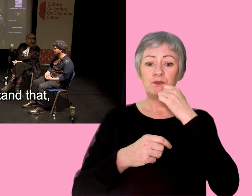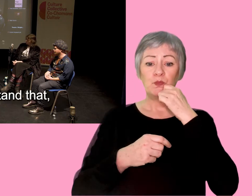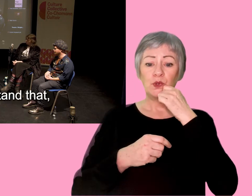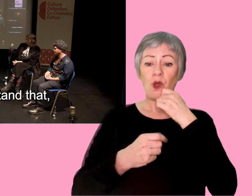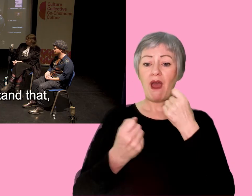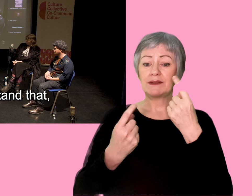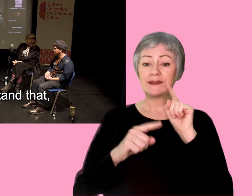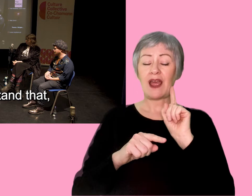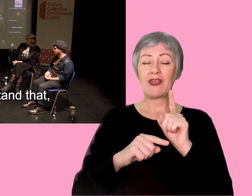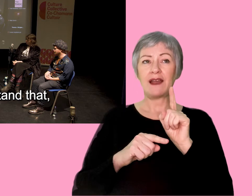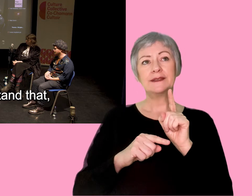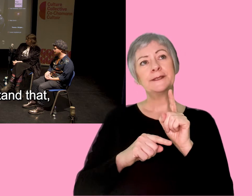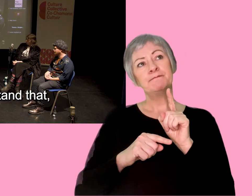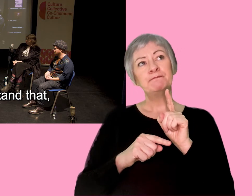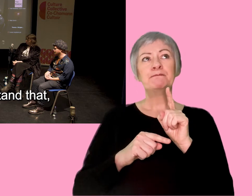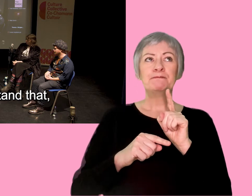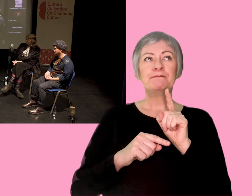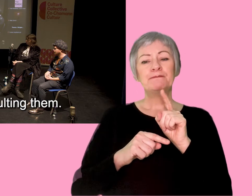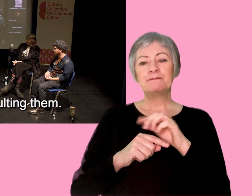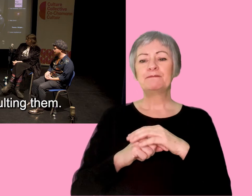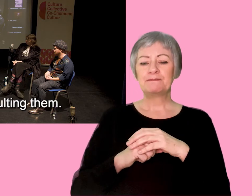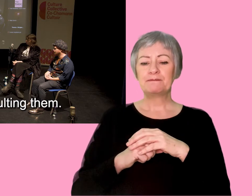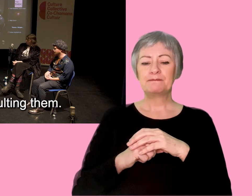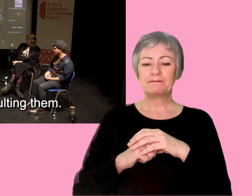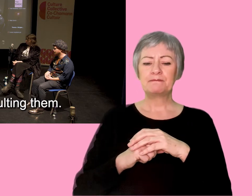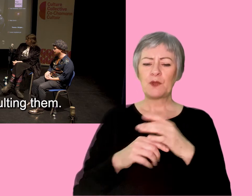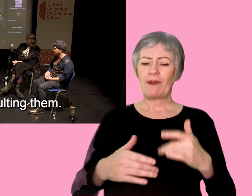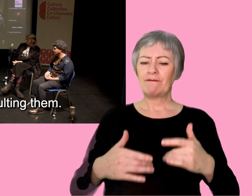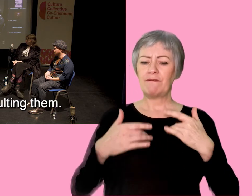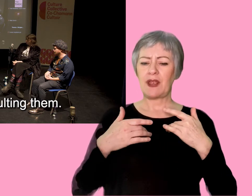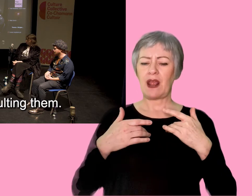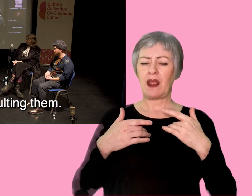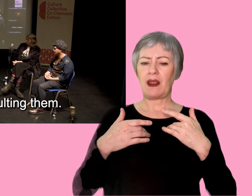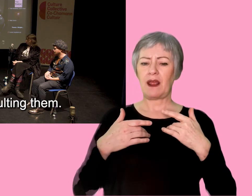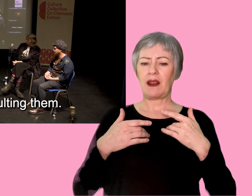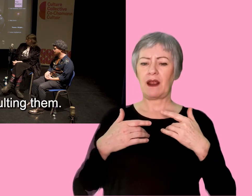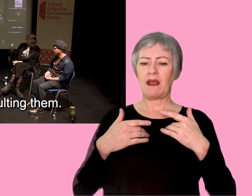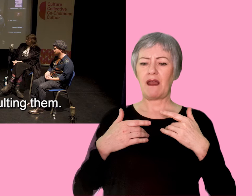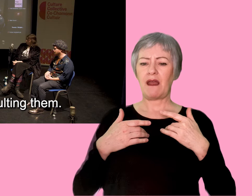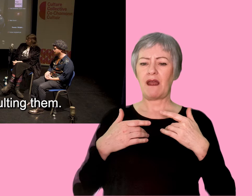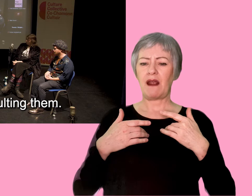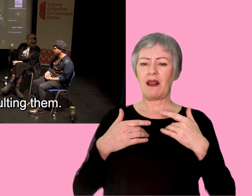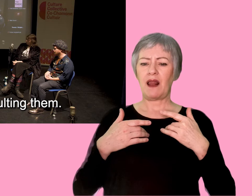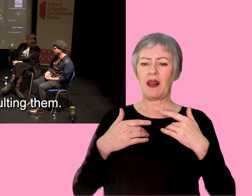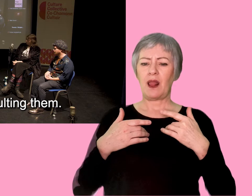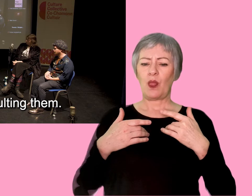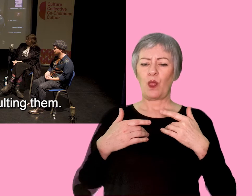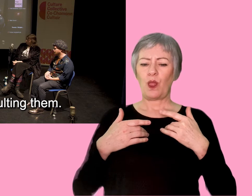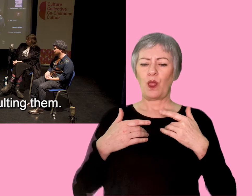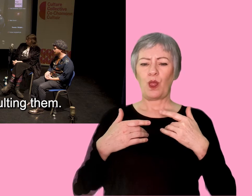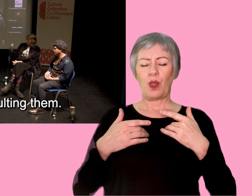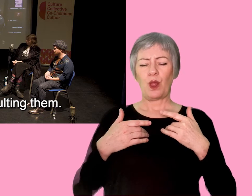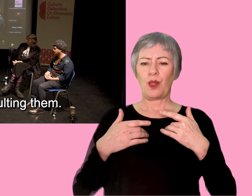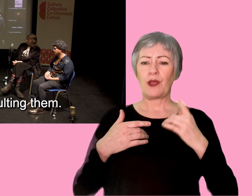that, it's kind of, they feel you are